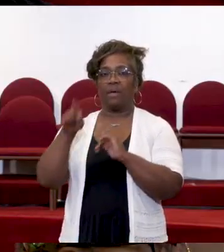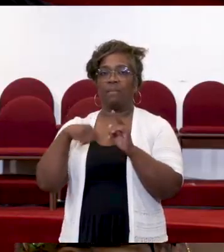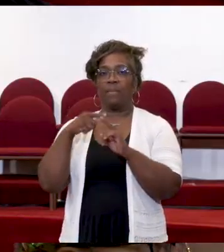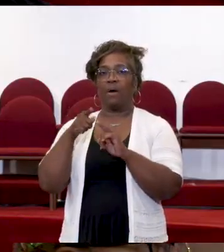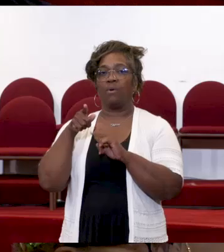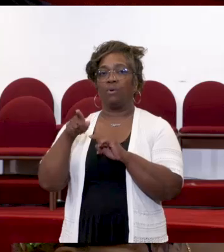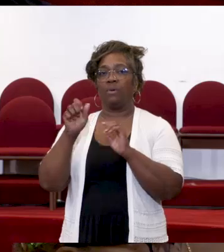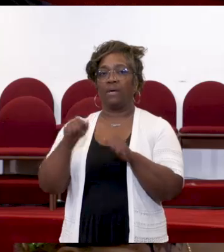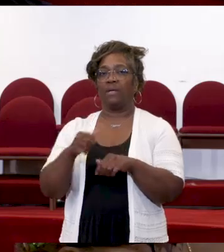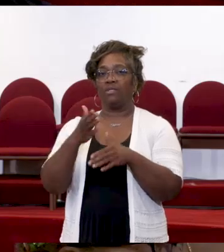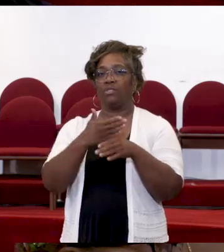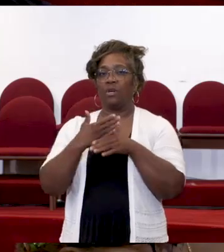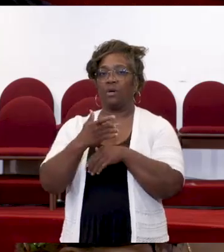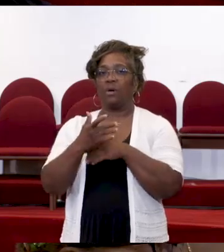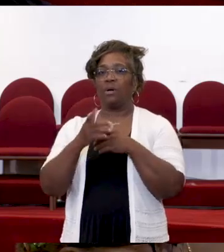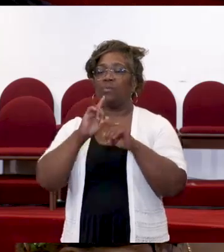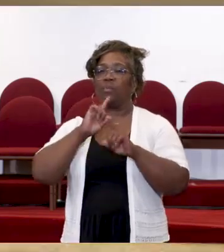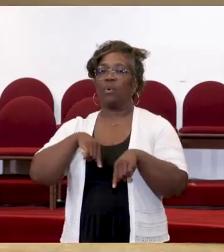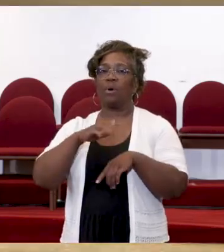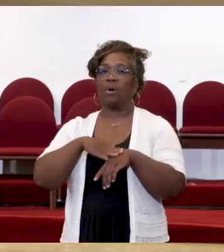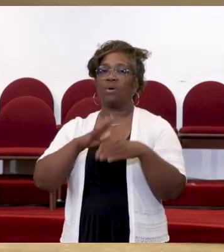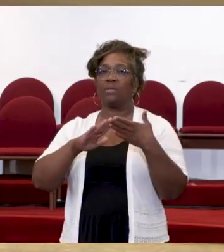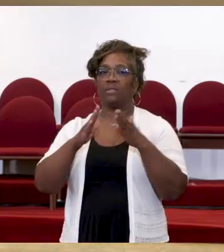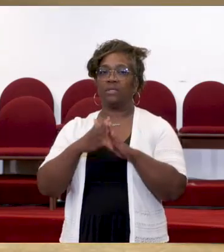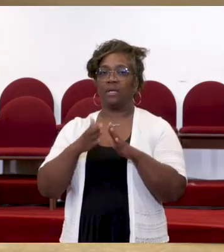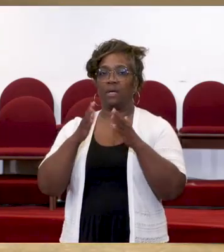city website.